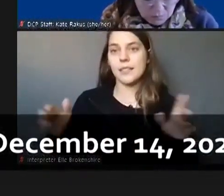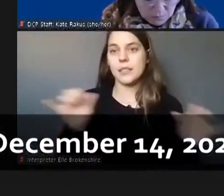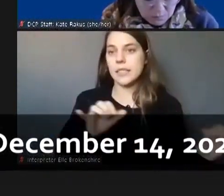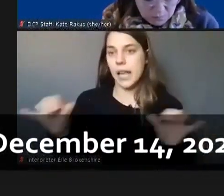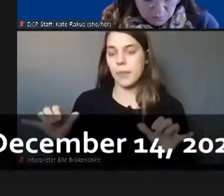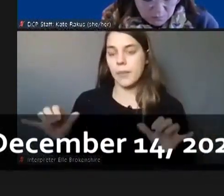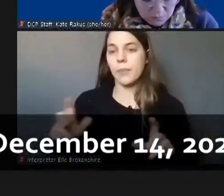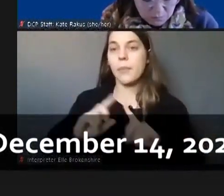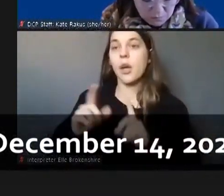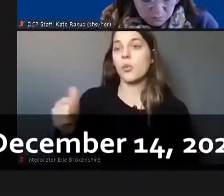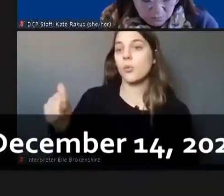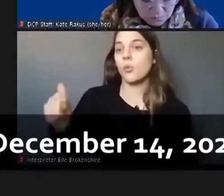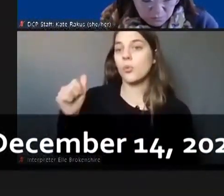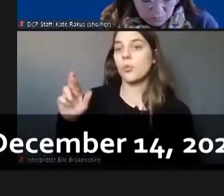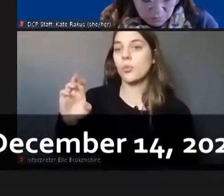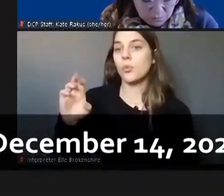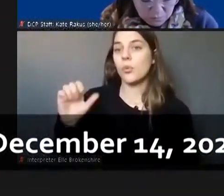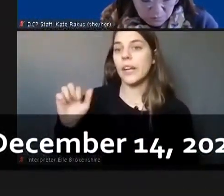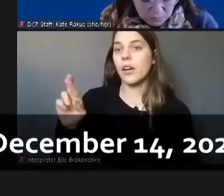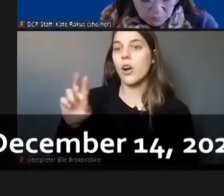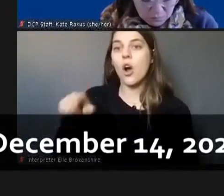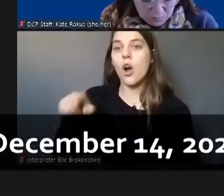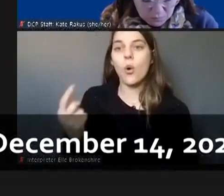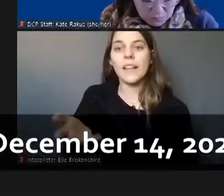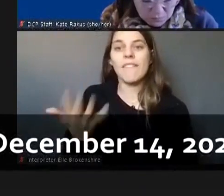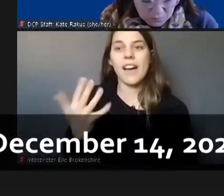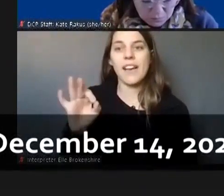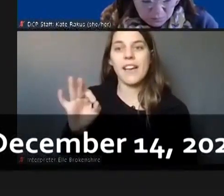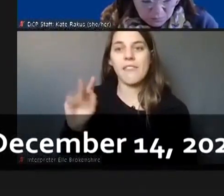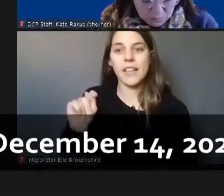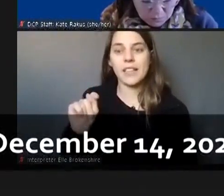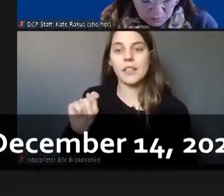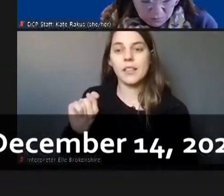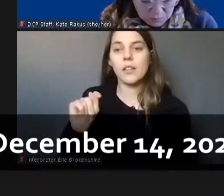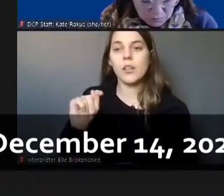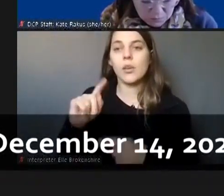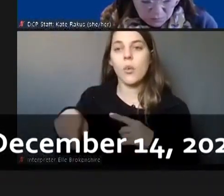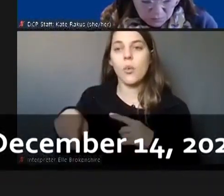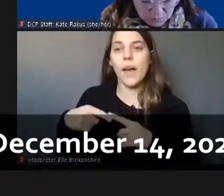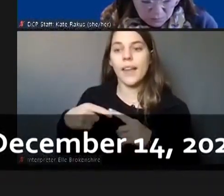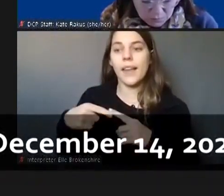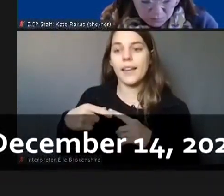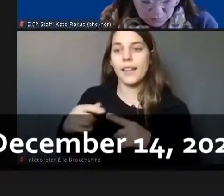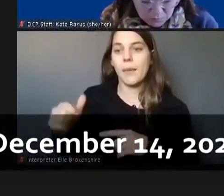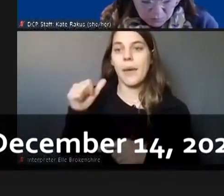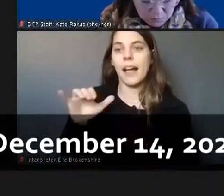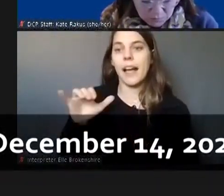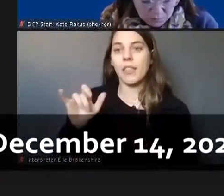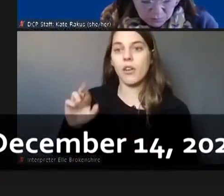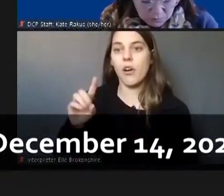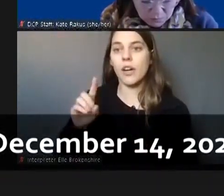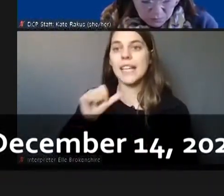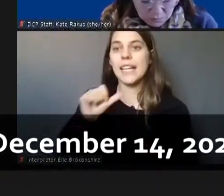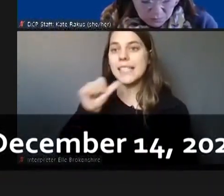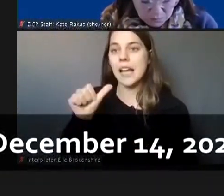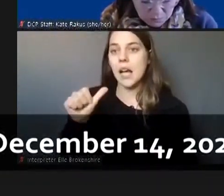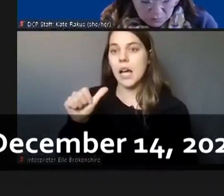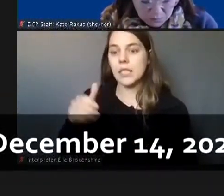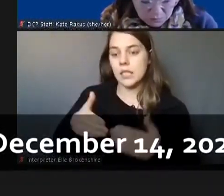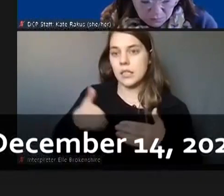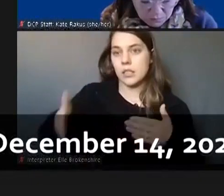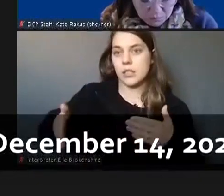only 5 feet when the rear of the lot isn't adjacent to a way, and 2 feet when it